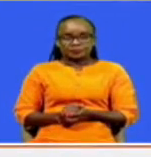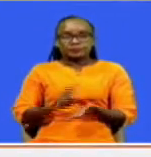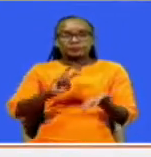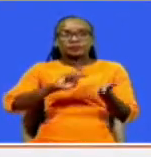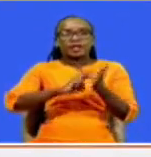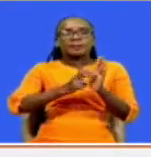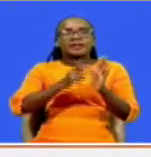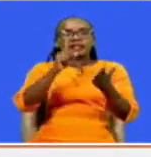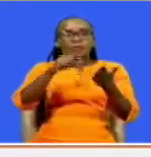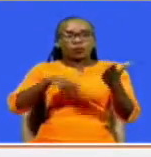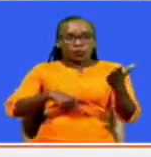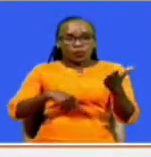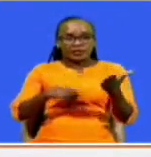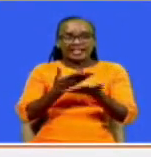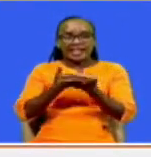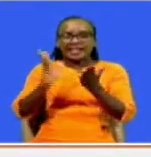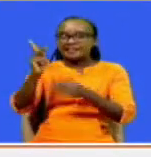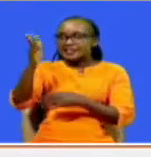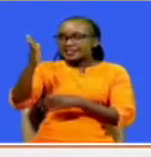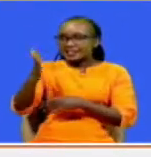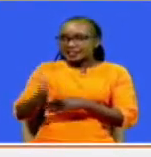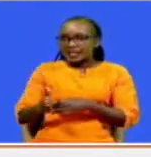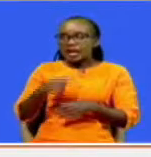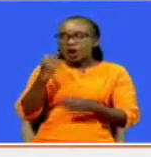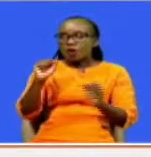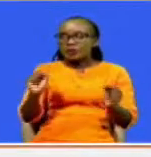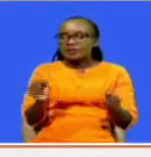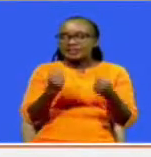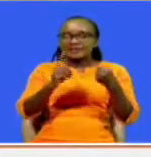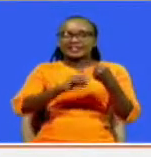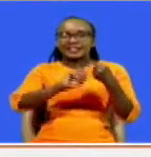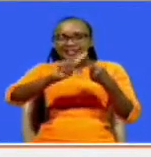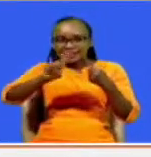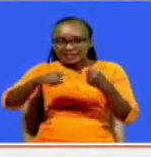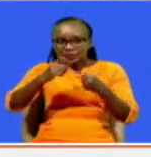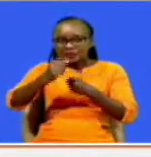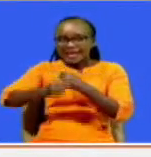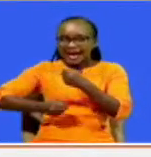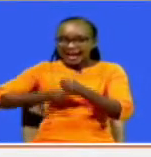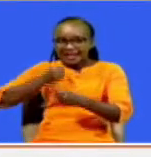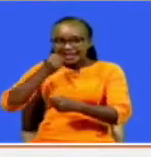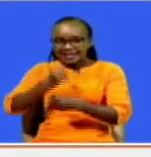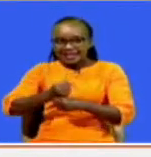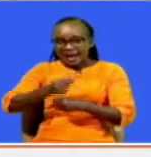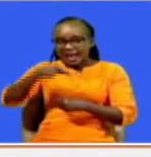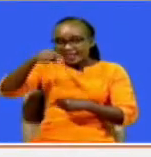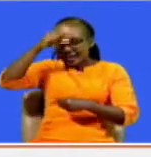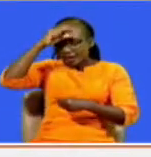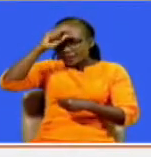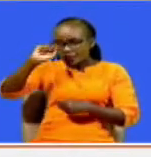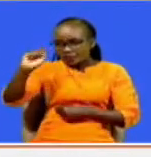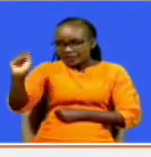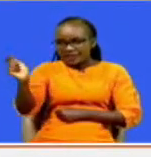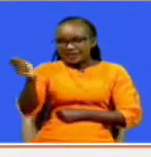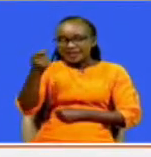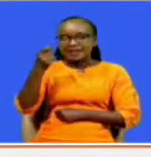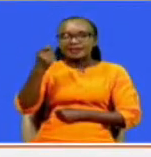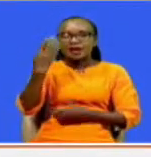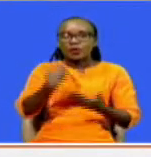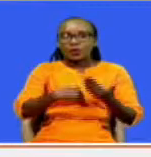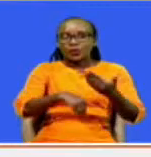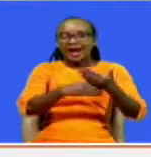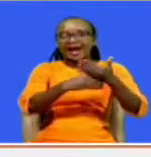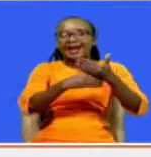Meaning that every Kenyan who will save 6,000 a year, the government of Kenya will give